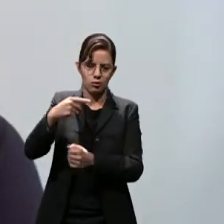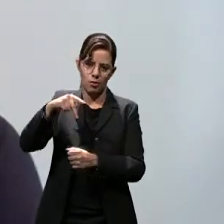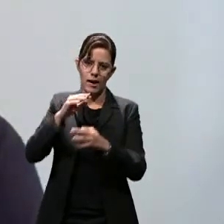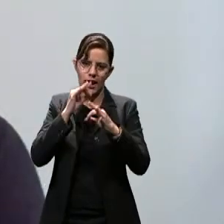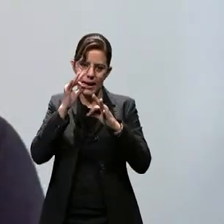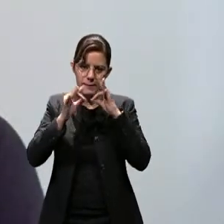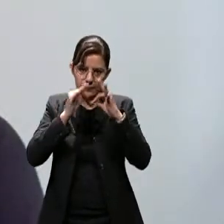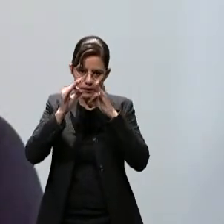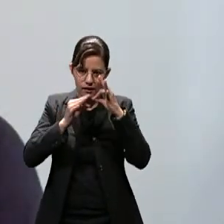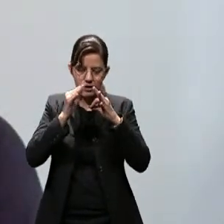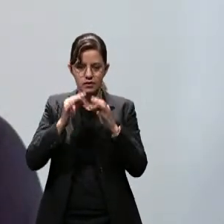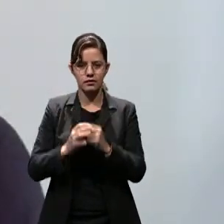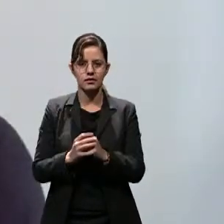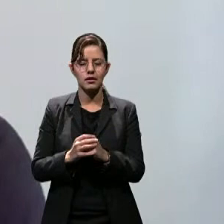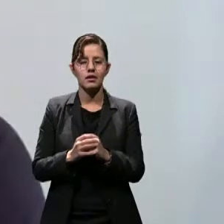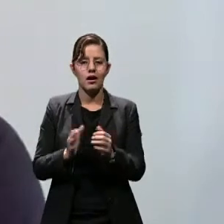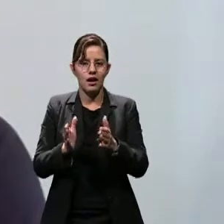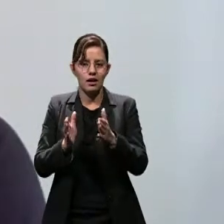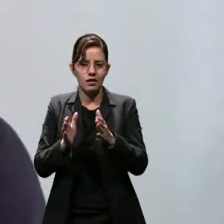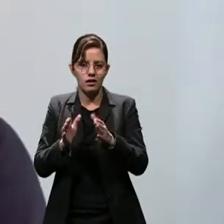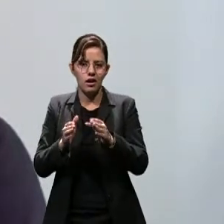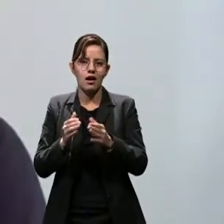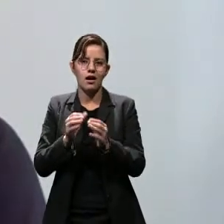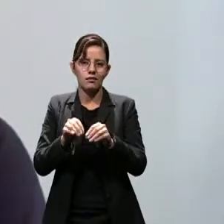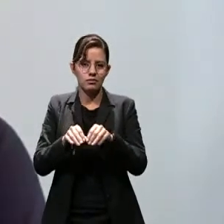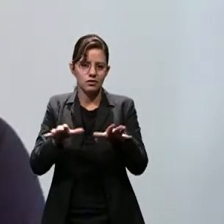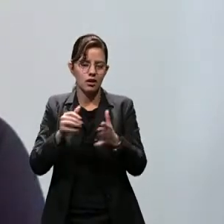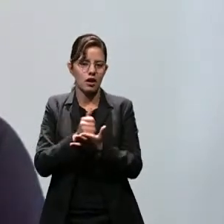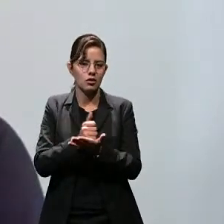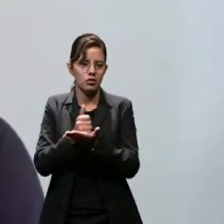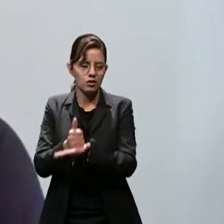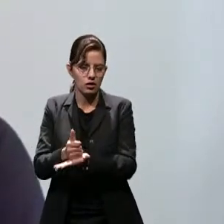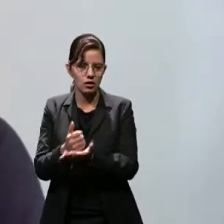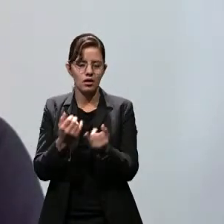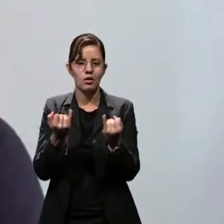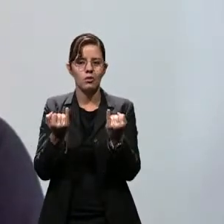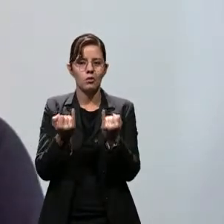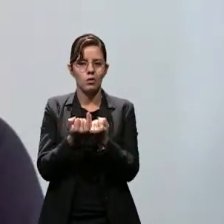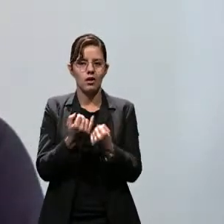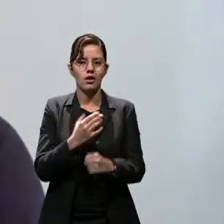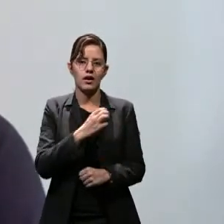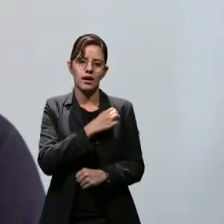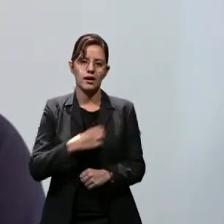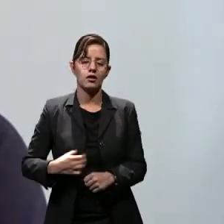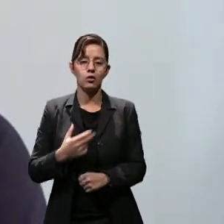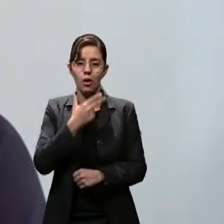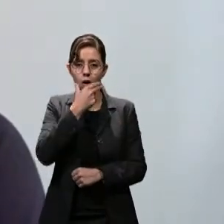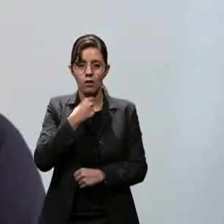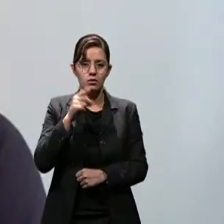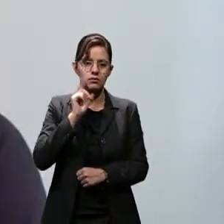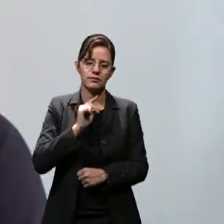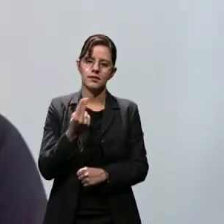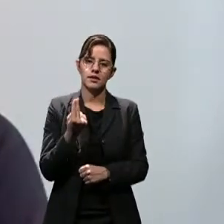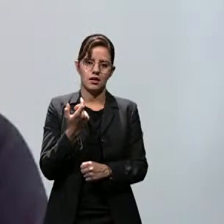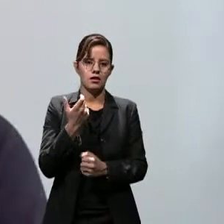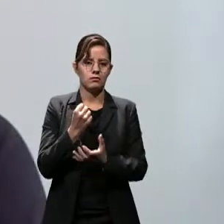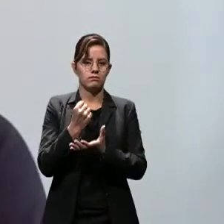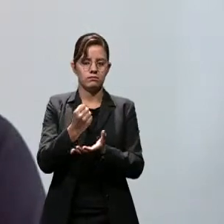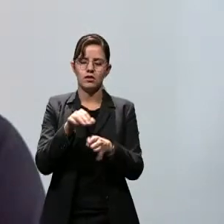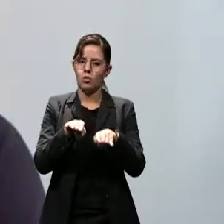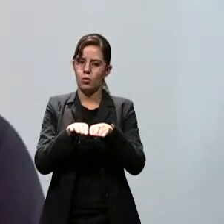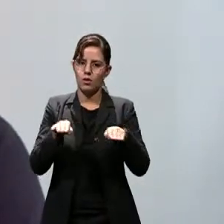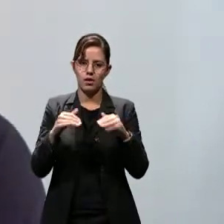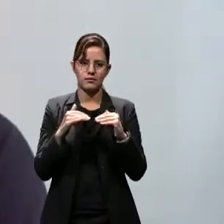women. Others have to do with guaranteeing the resources in an equal way among all candidates. And then there